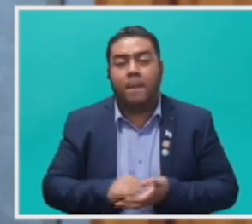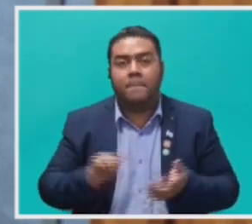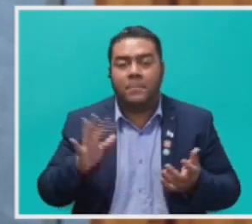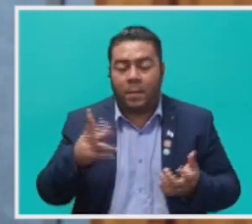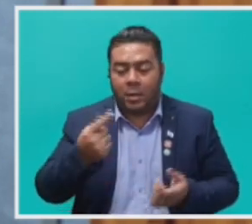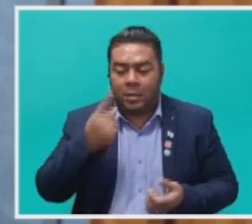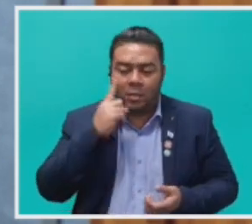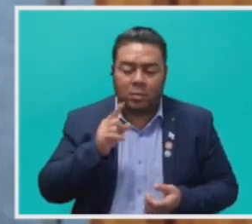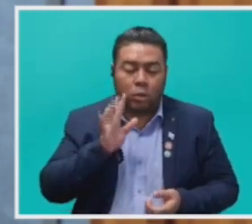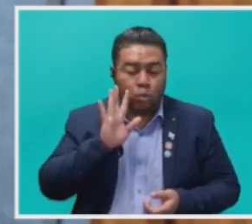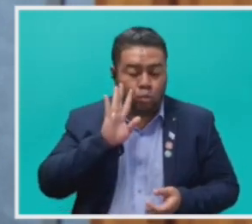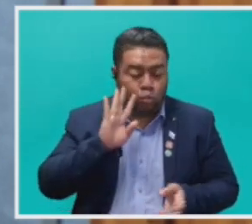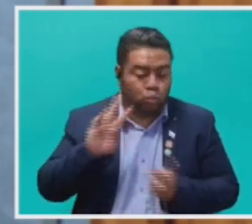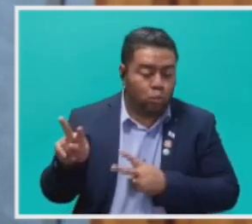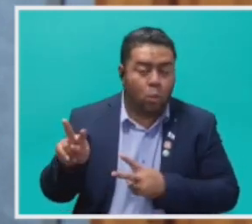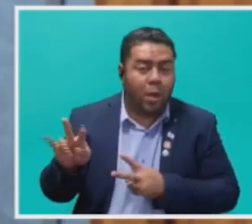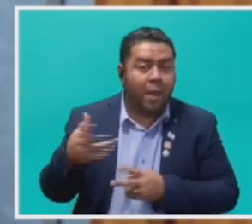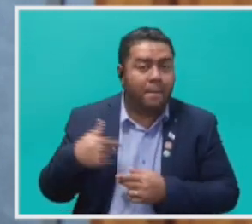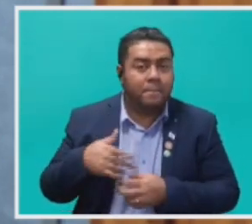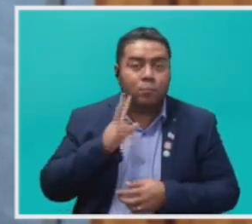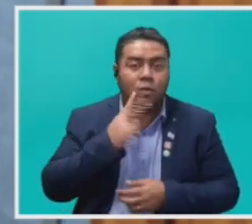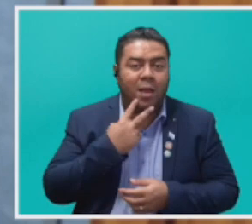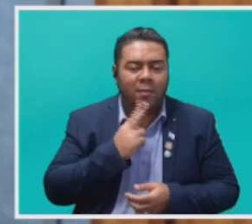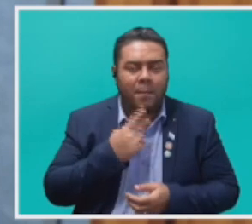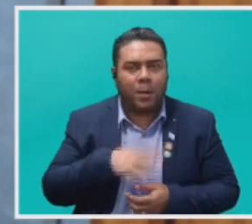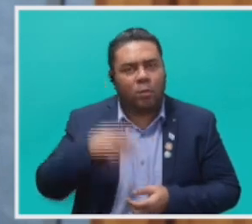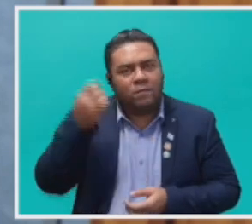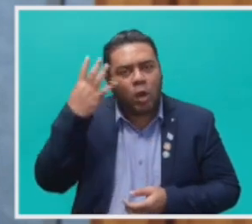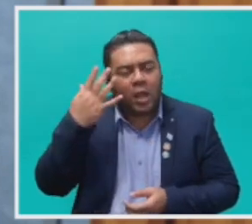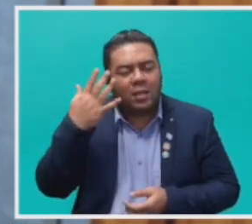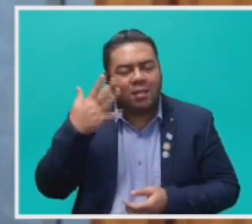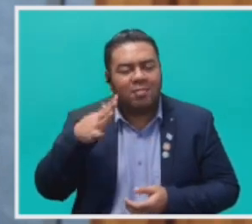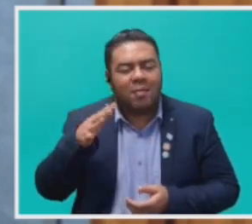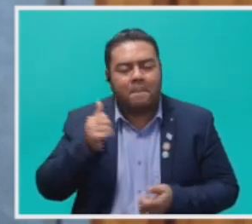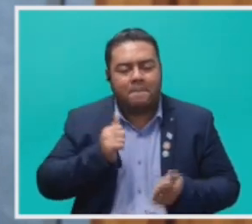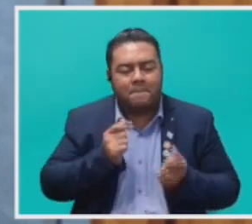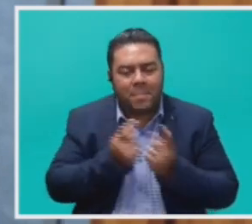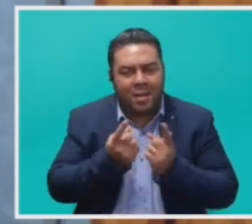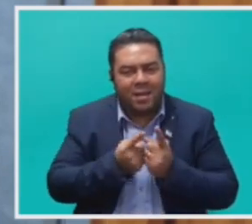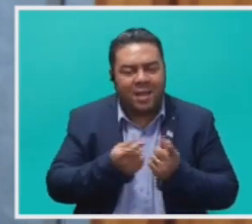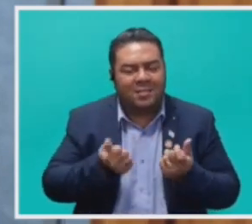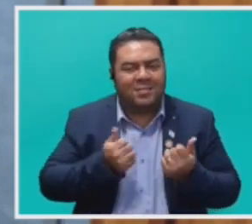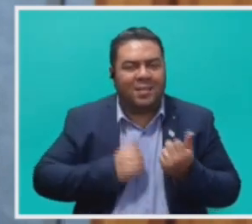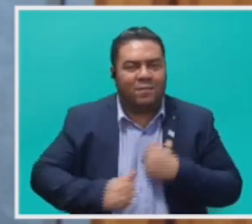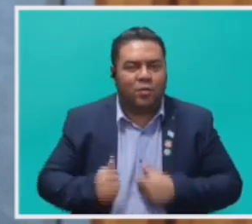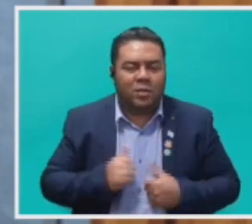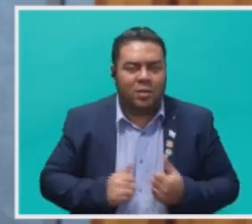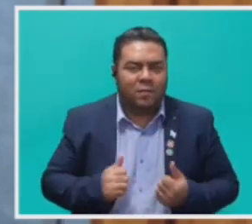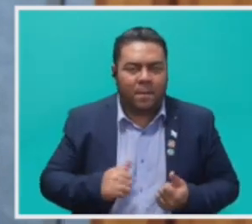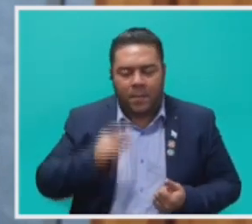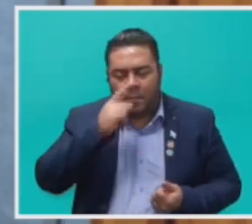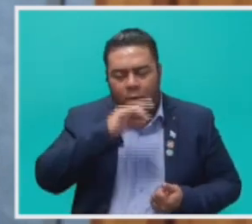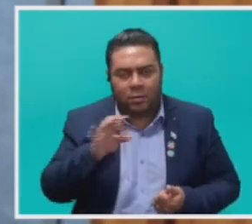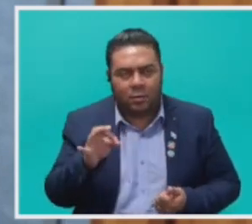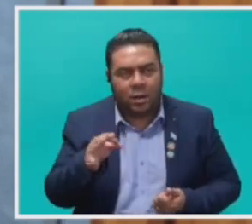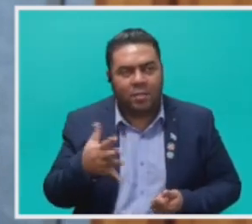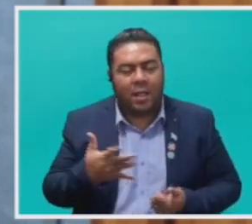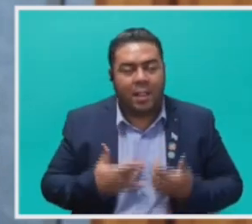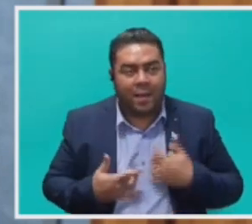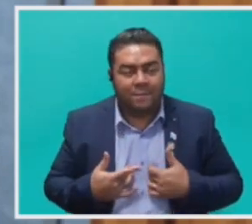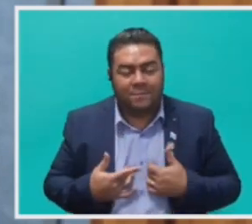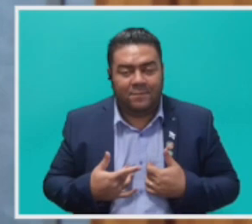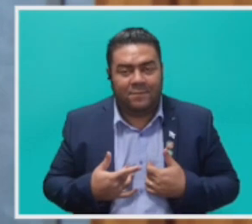look away and pretend, but when we do this, we forget the pain and suffering of those who cannot. The destruction of lives